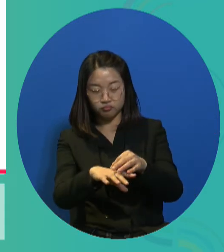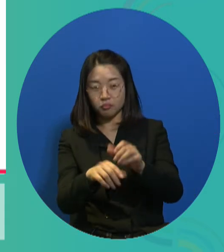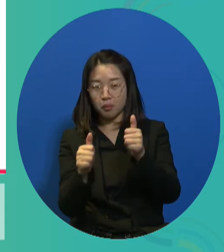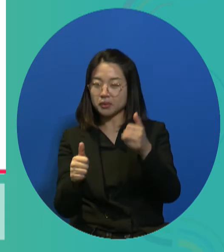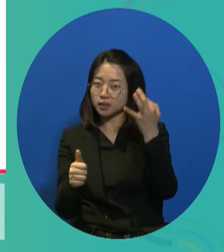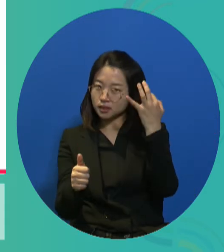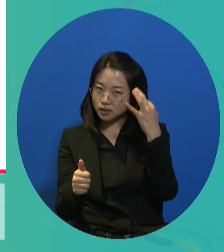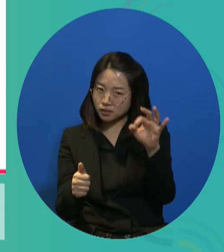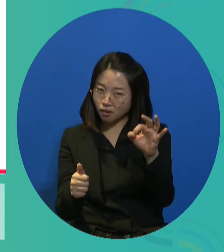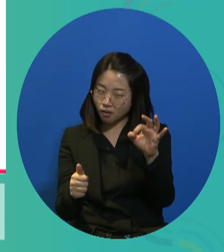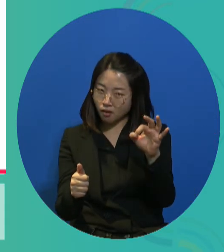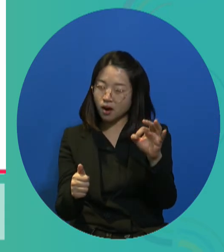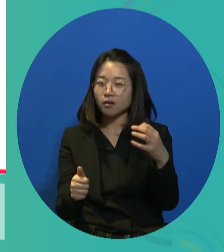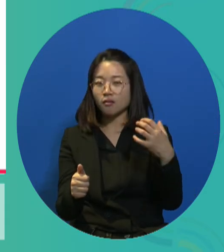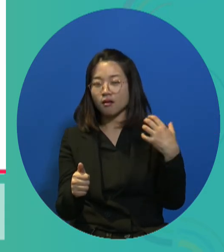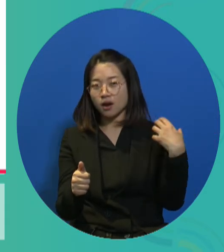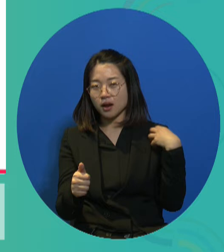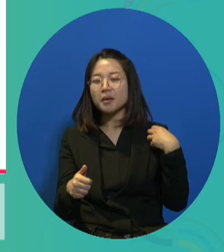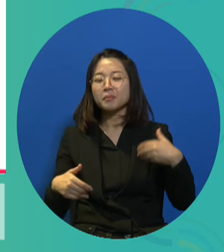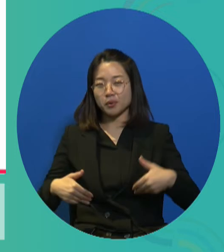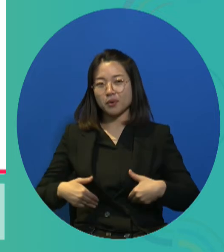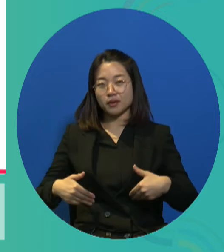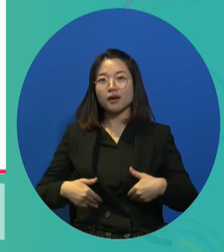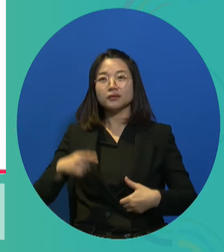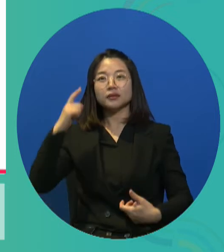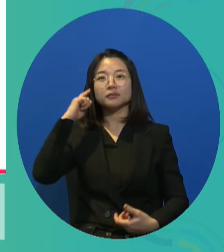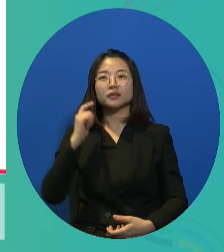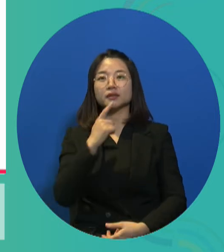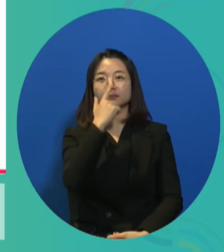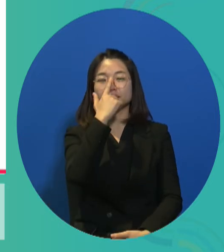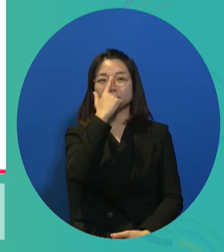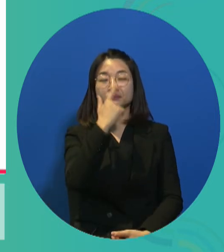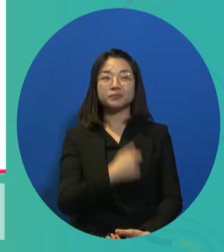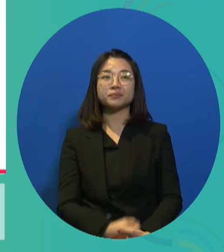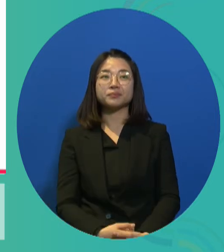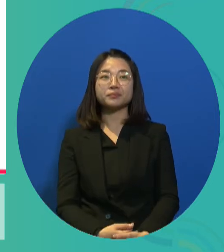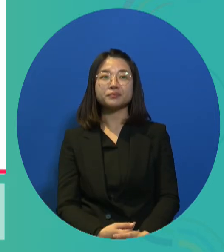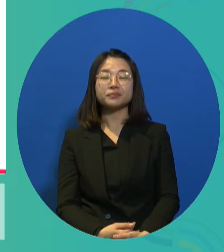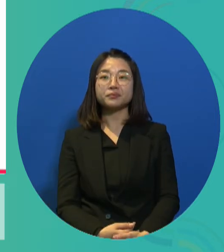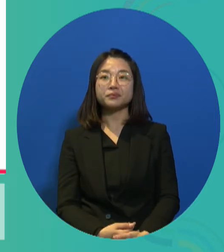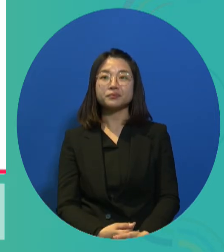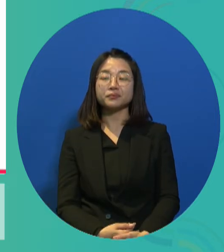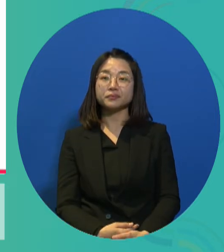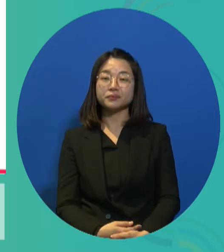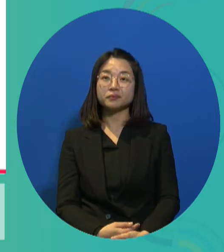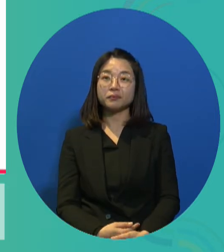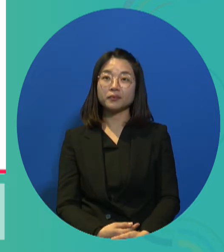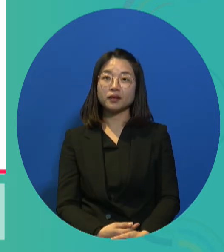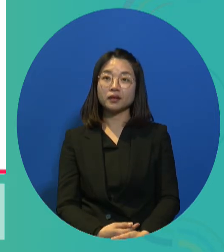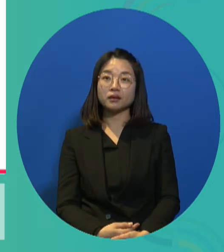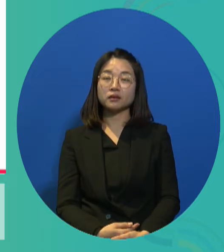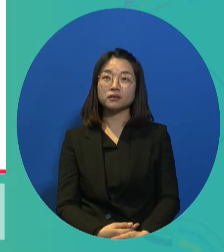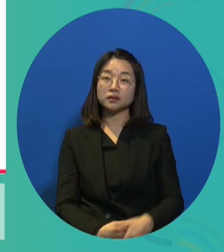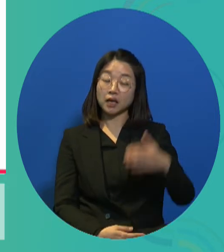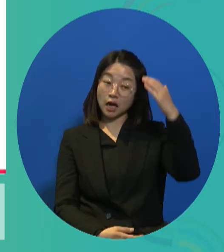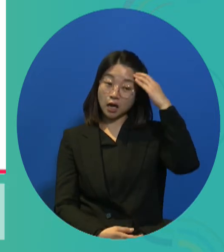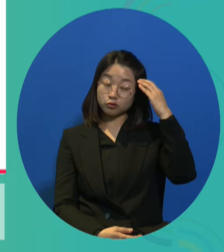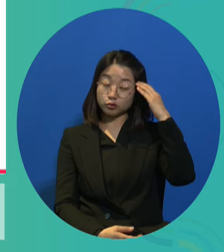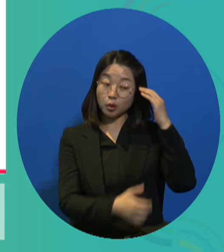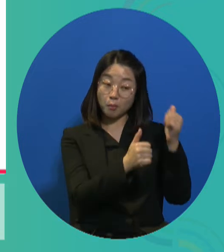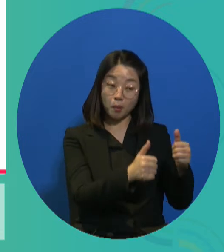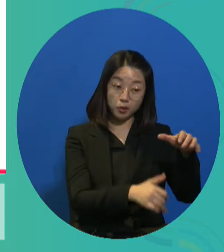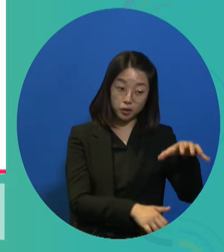judicial process would recognize such rulings by the UN body and reflect